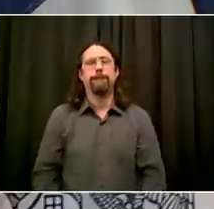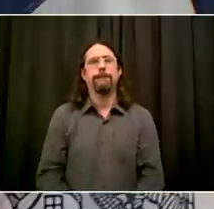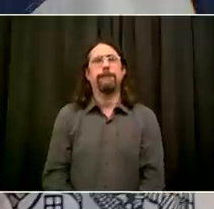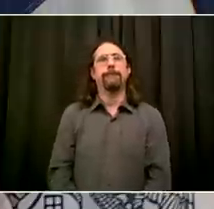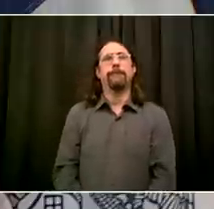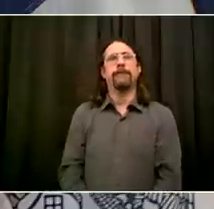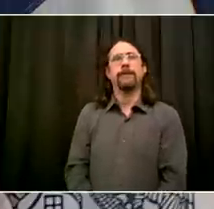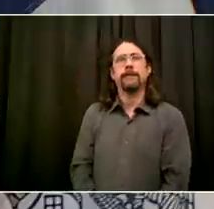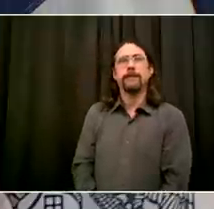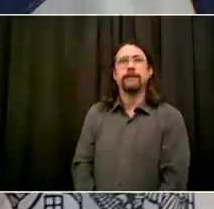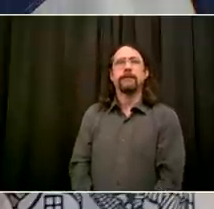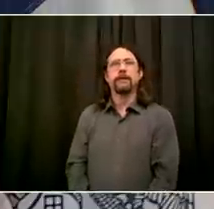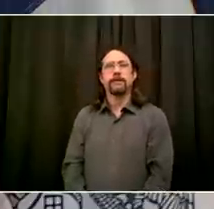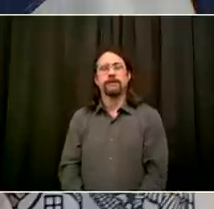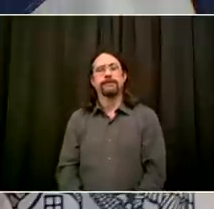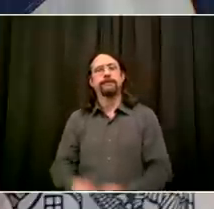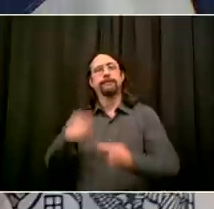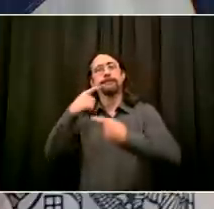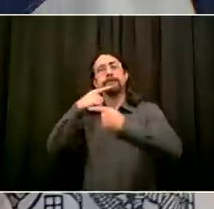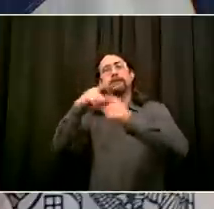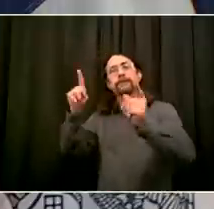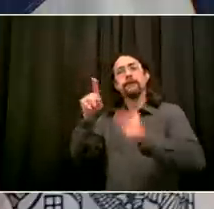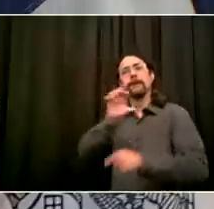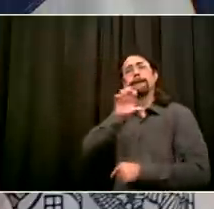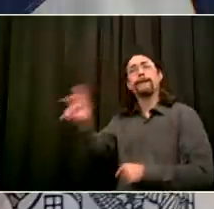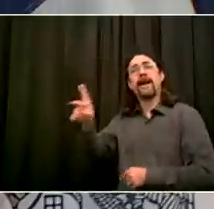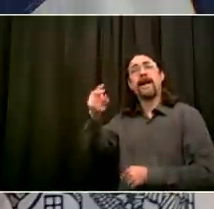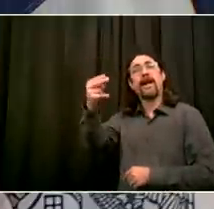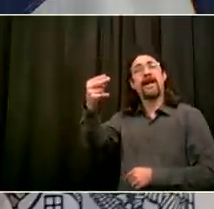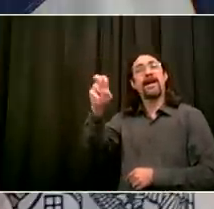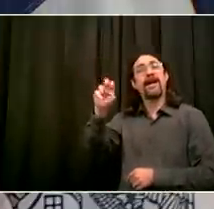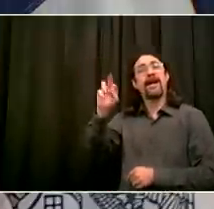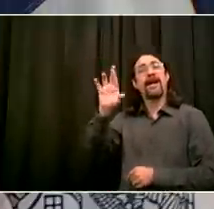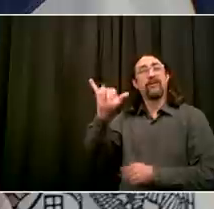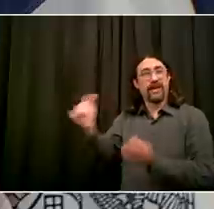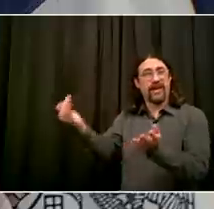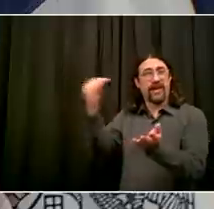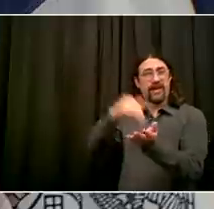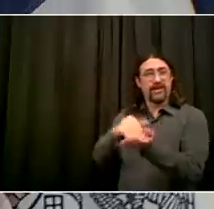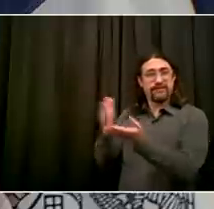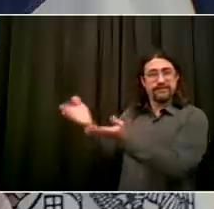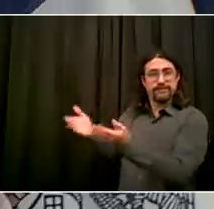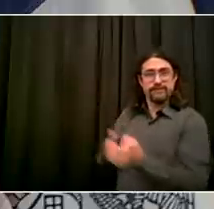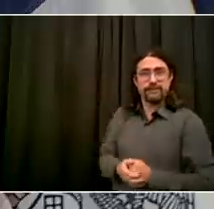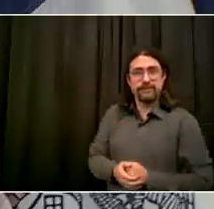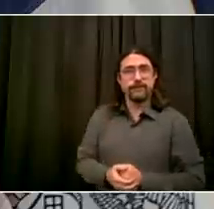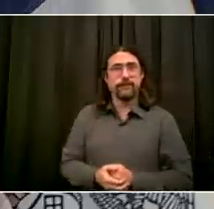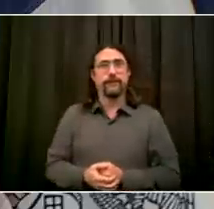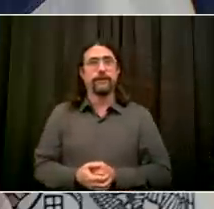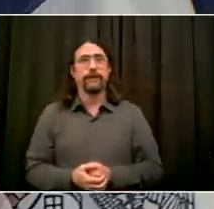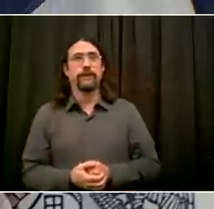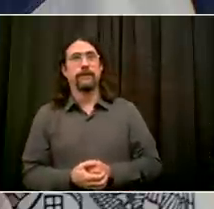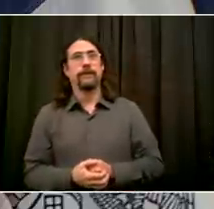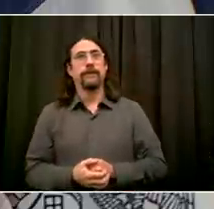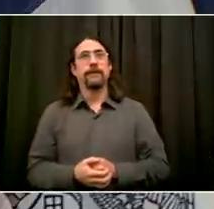much covers the subject of that question. But I have another question for you, which goes back to the